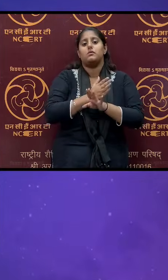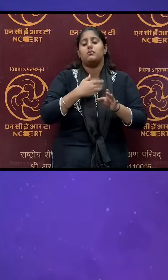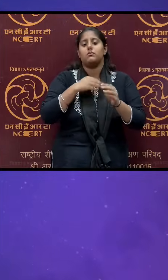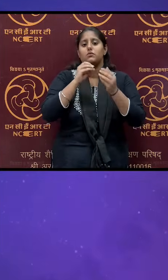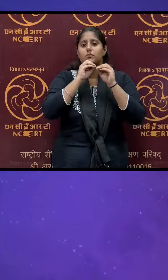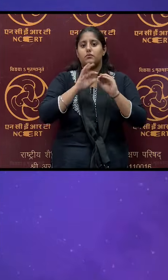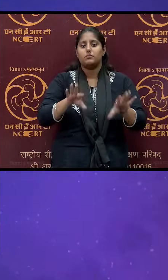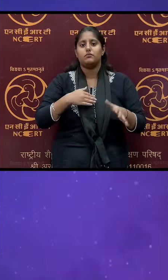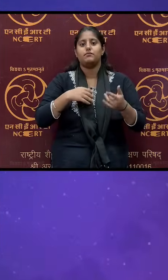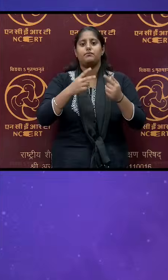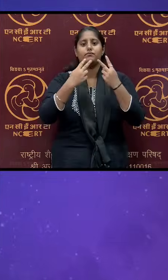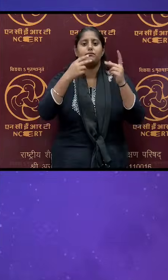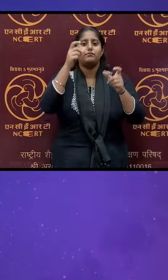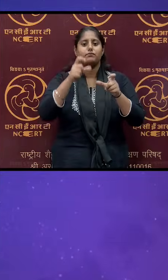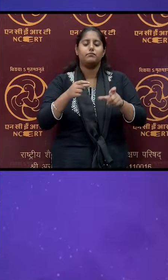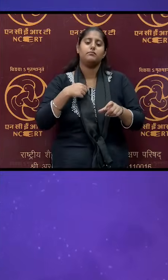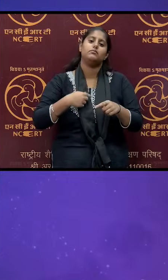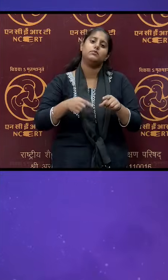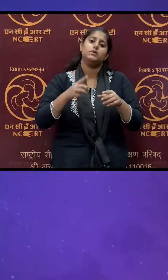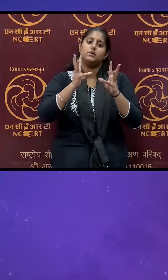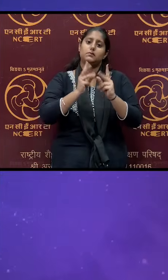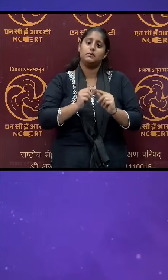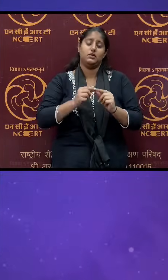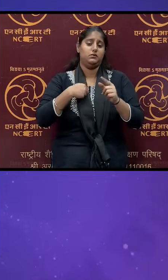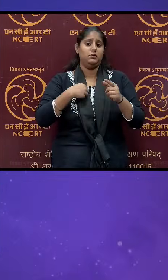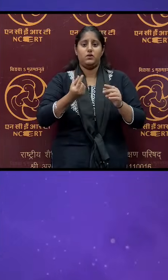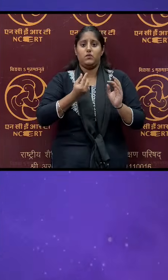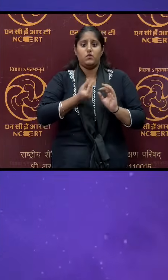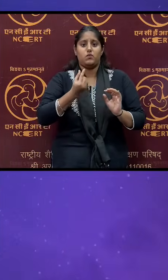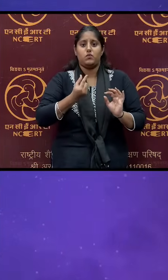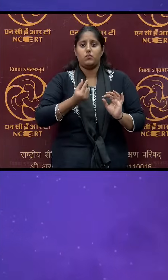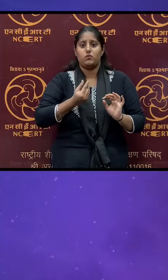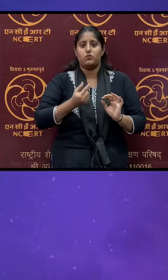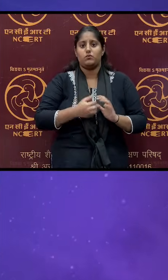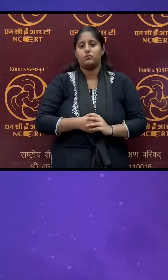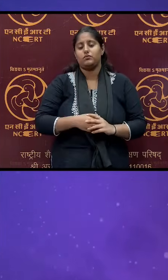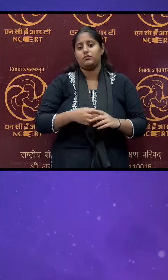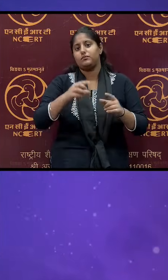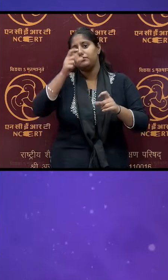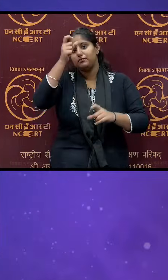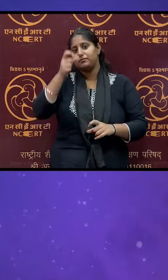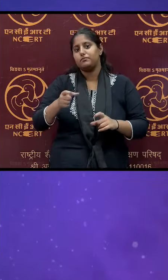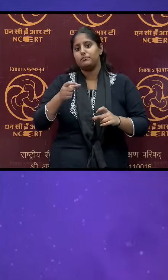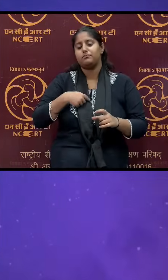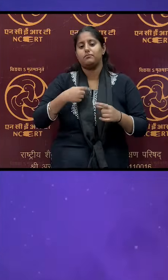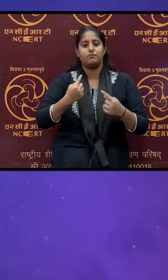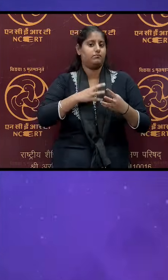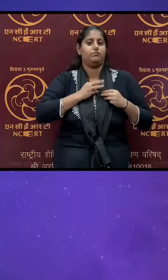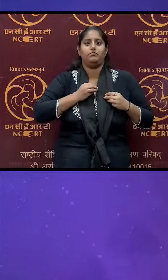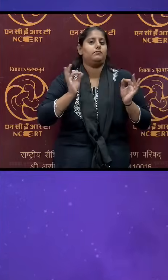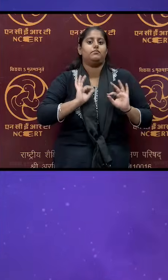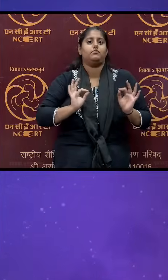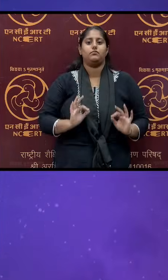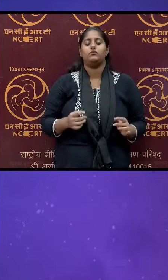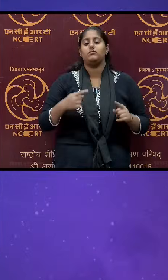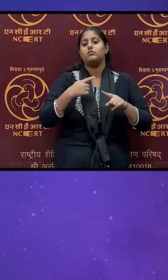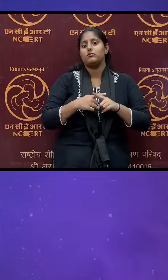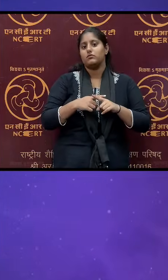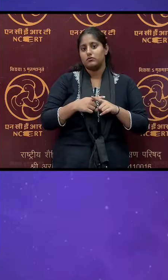students, all our viewers, that mathematics is not a thing from which a person should fear from. Alright,